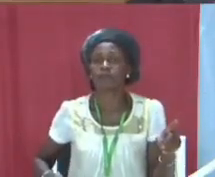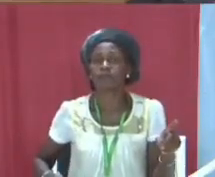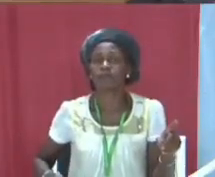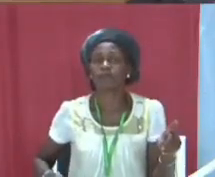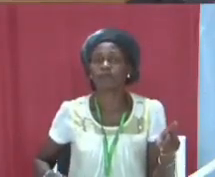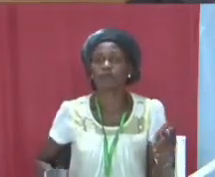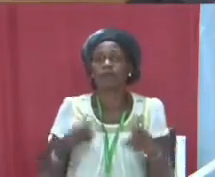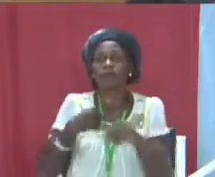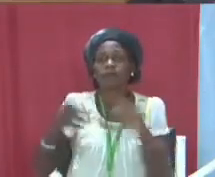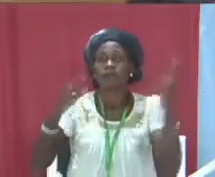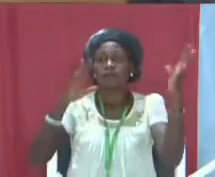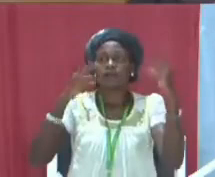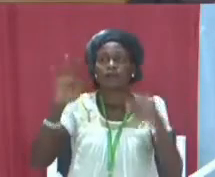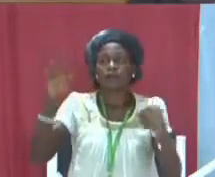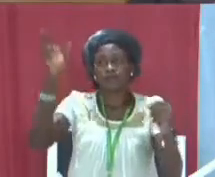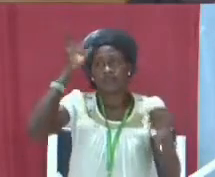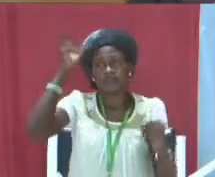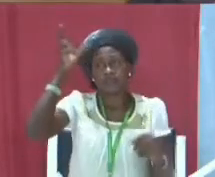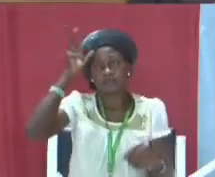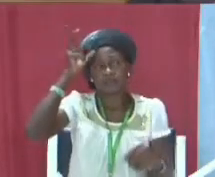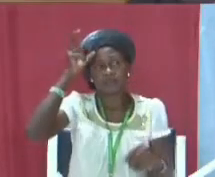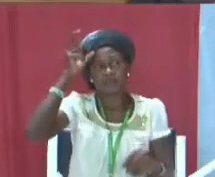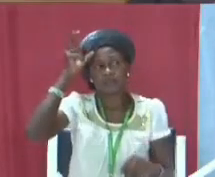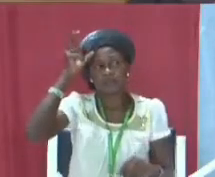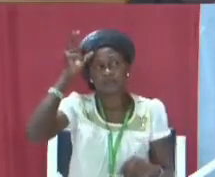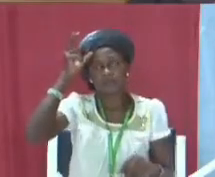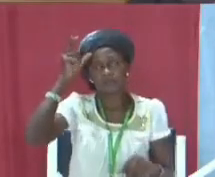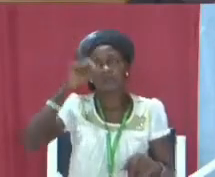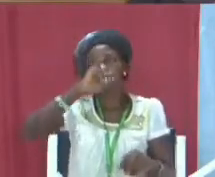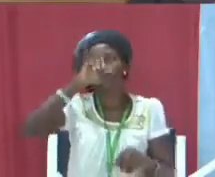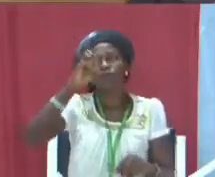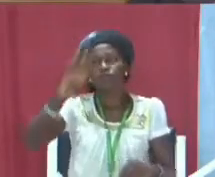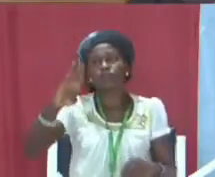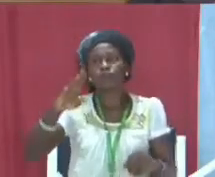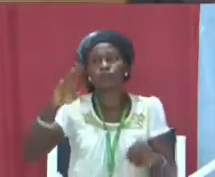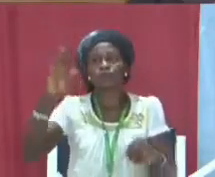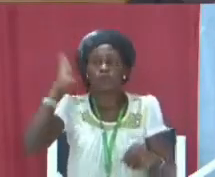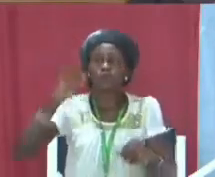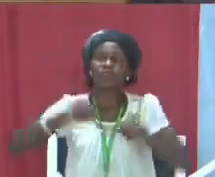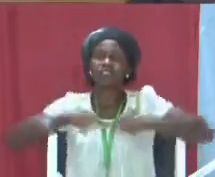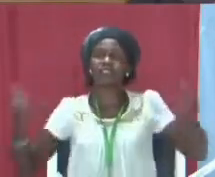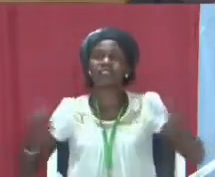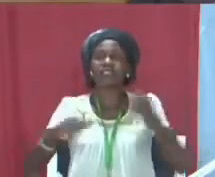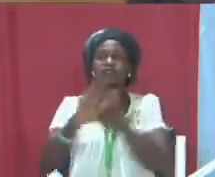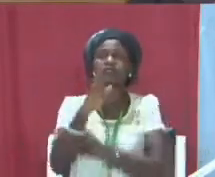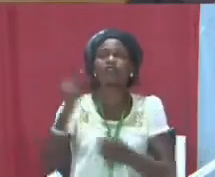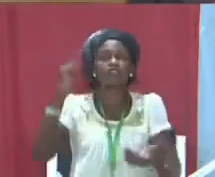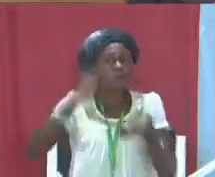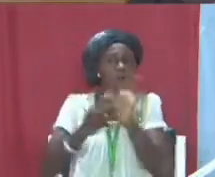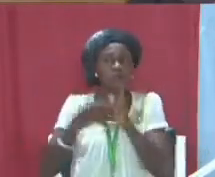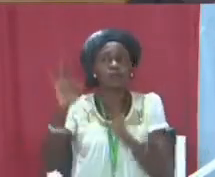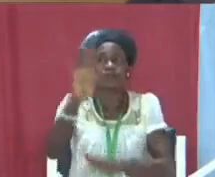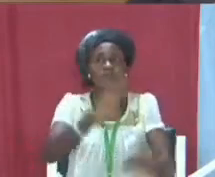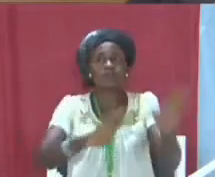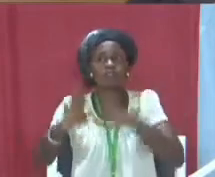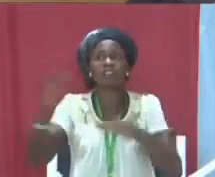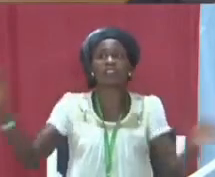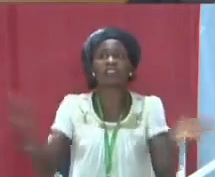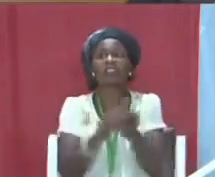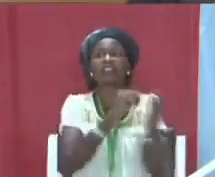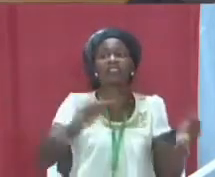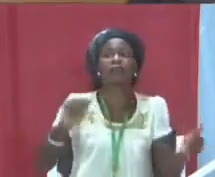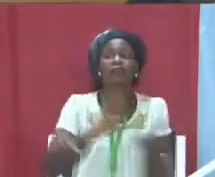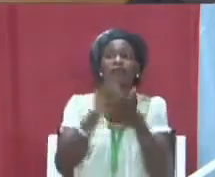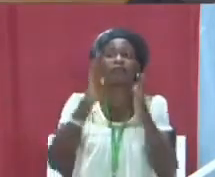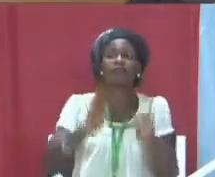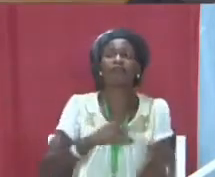But the expectation of Satan was that Job will deny God. The purpose of a siege against a believer